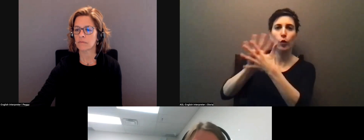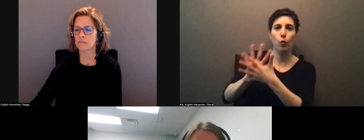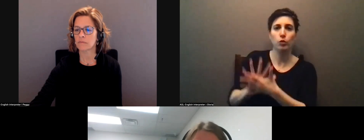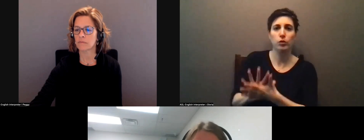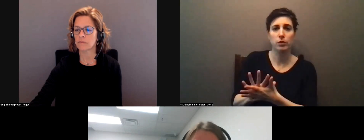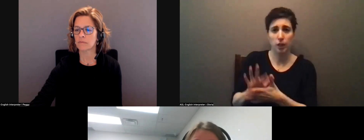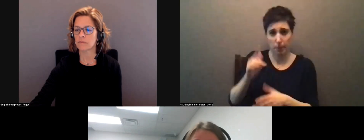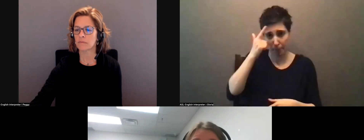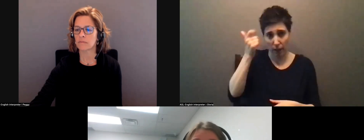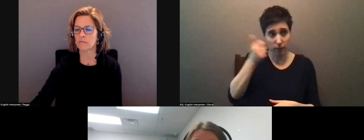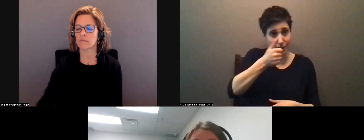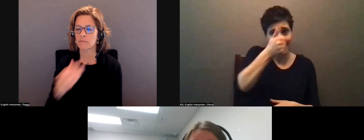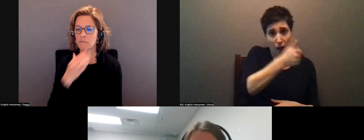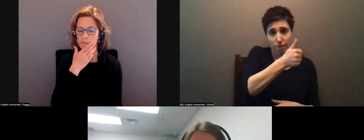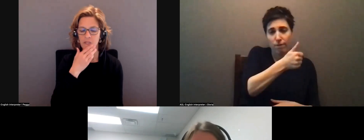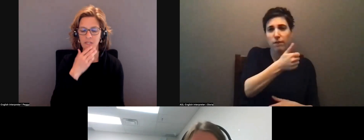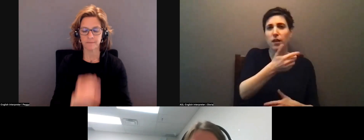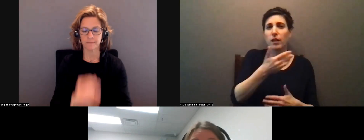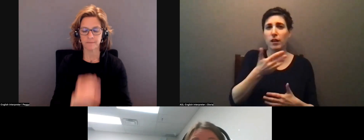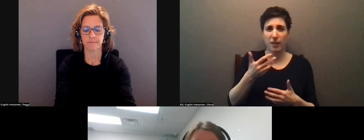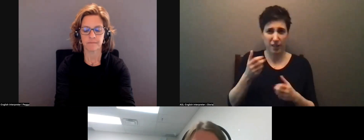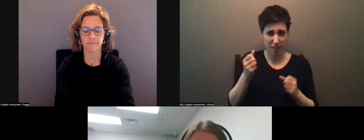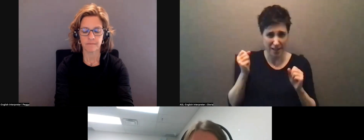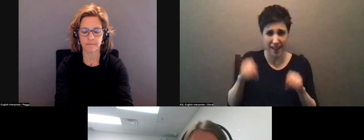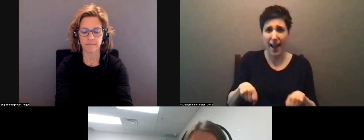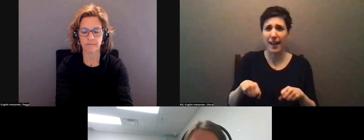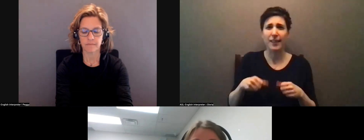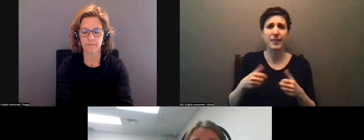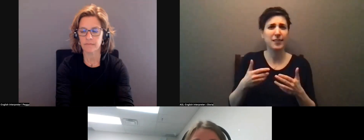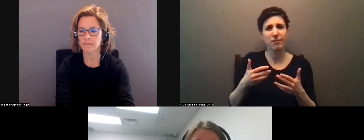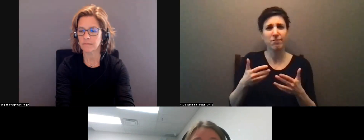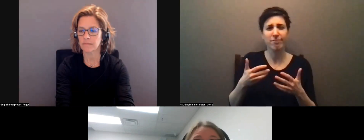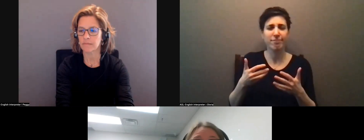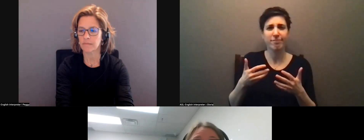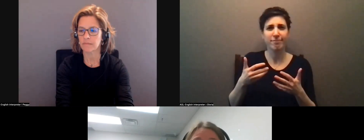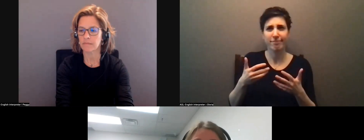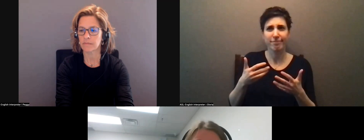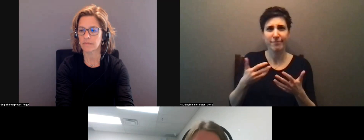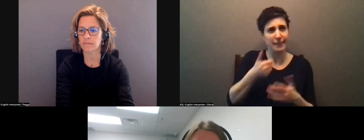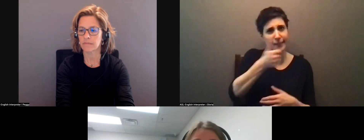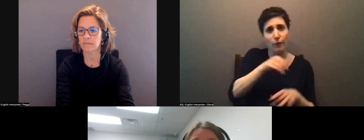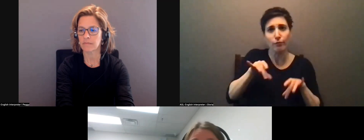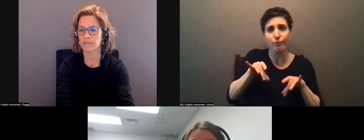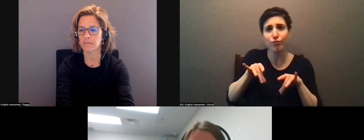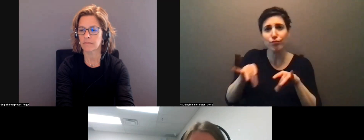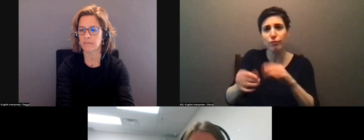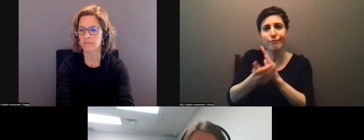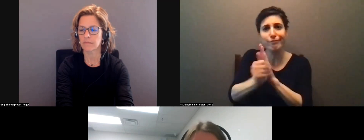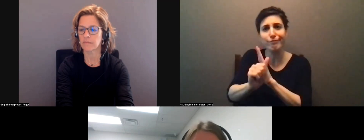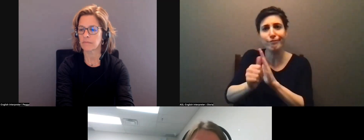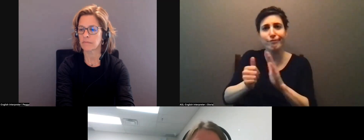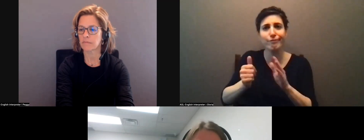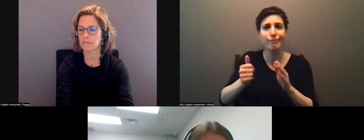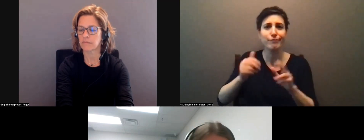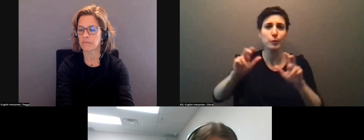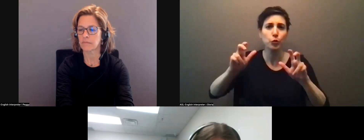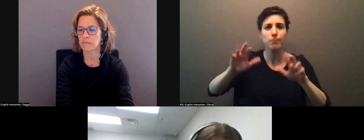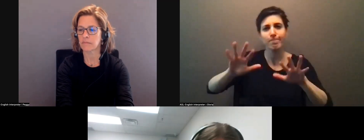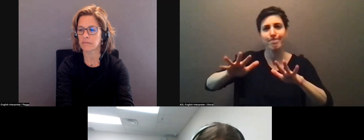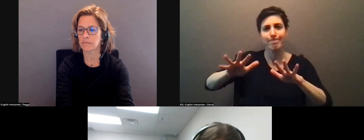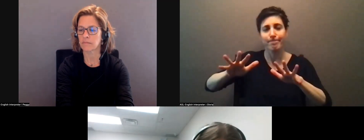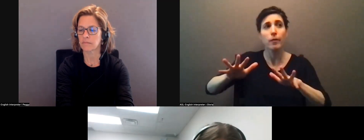digital skills, to be able to watch videos, learn some skills so they can communicate and implement in